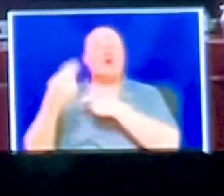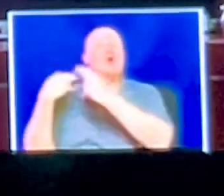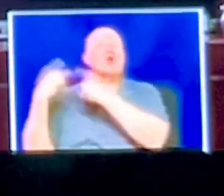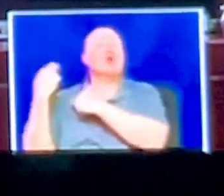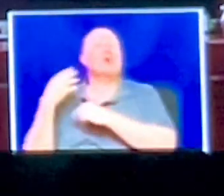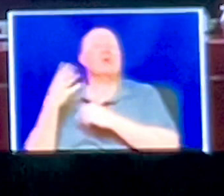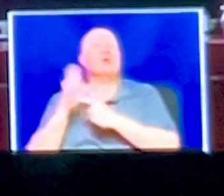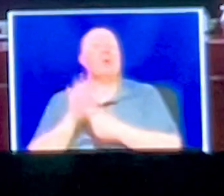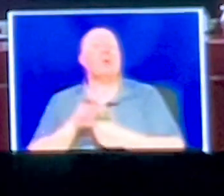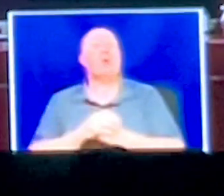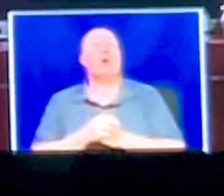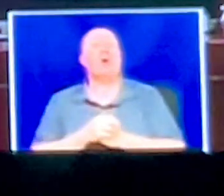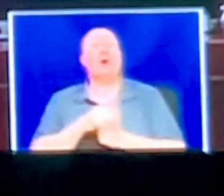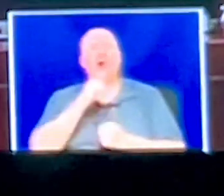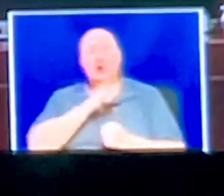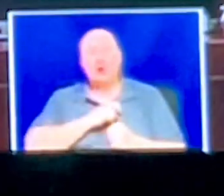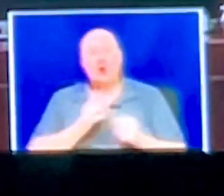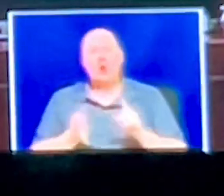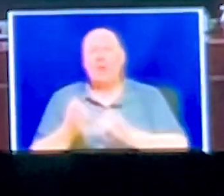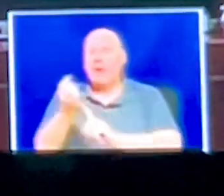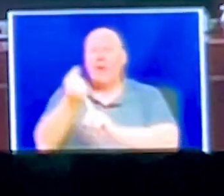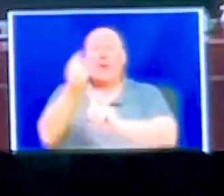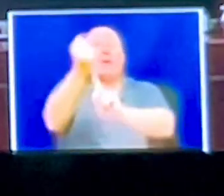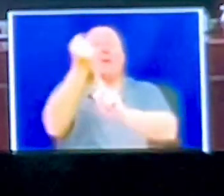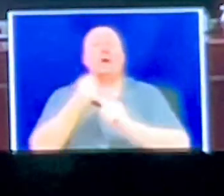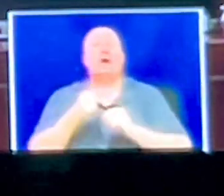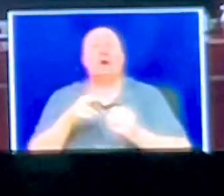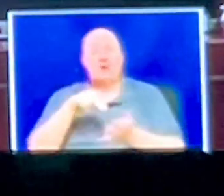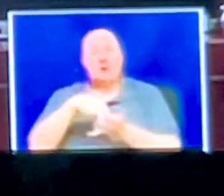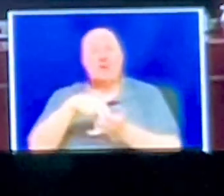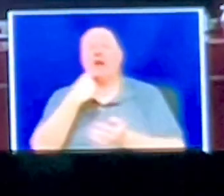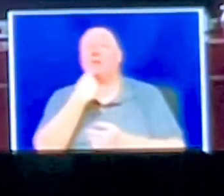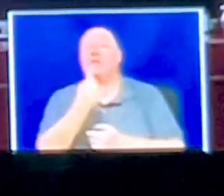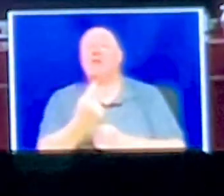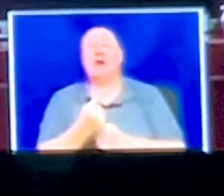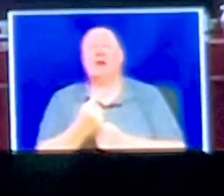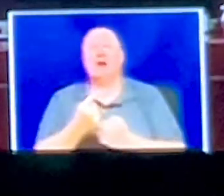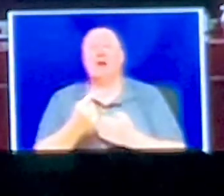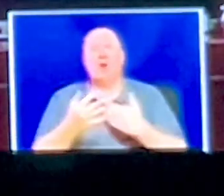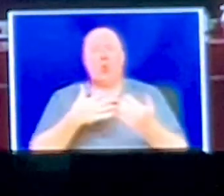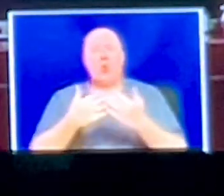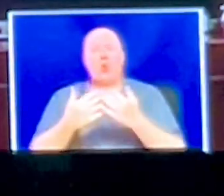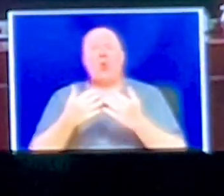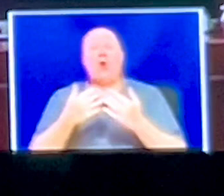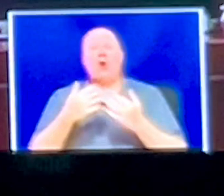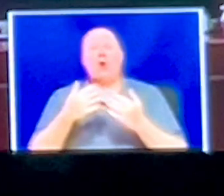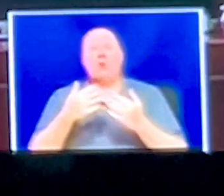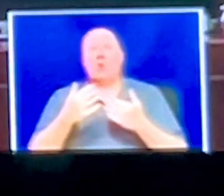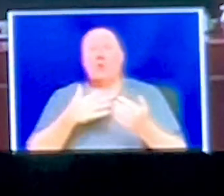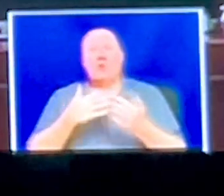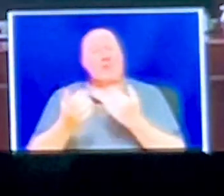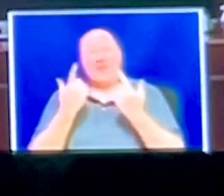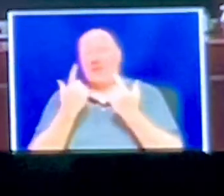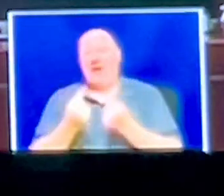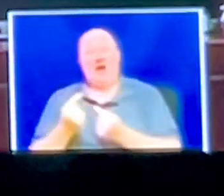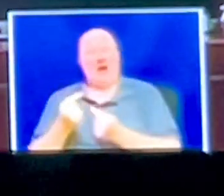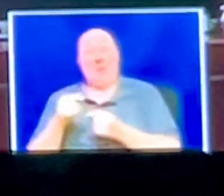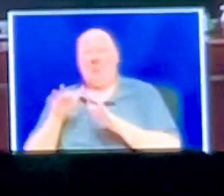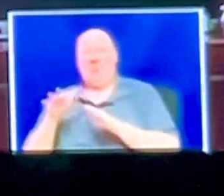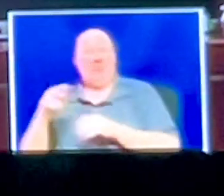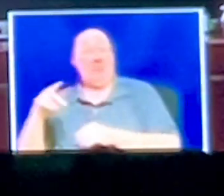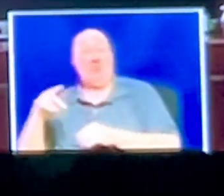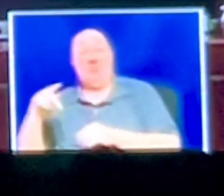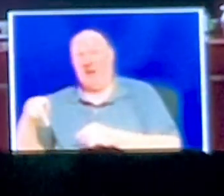we are true to what we've achieved, we will stand up and say what is being done to the people of Palestine is wrong,